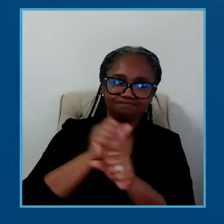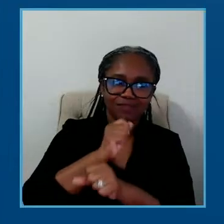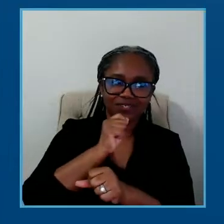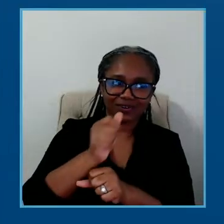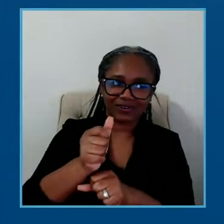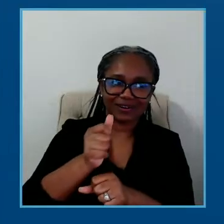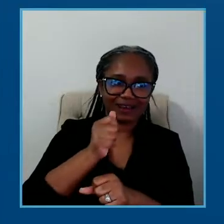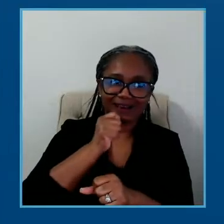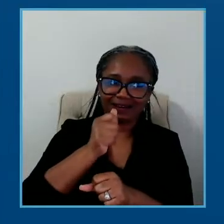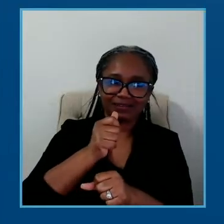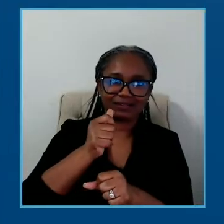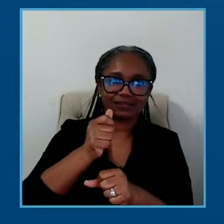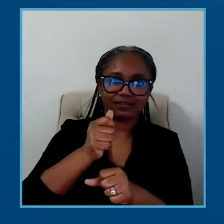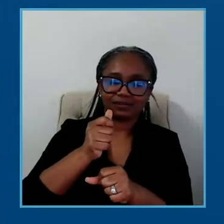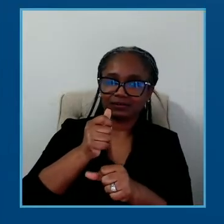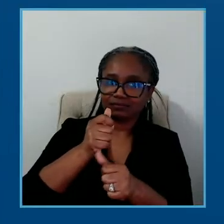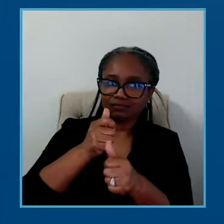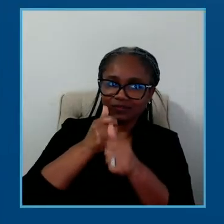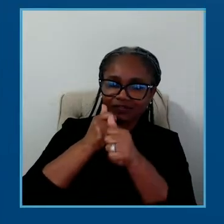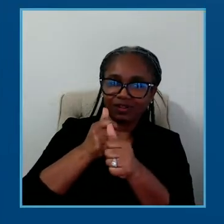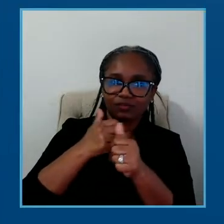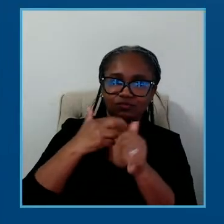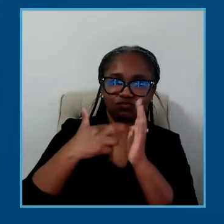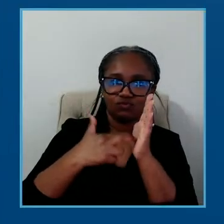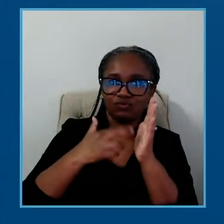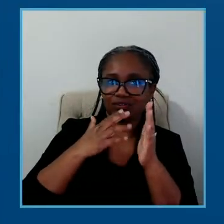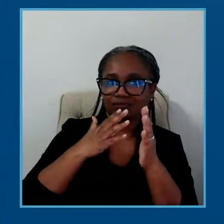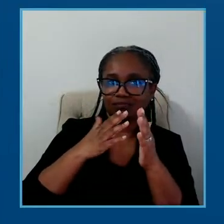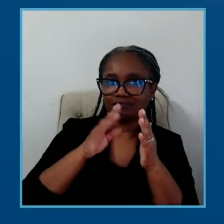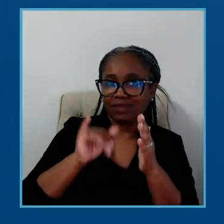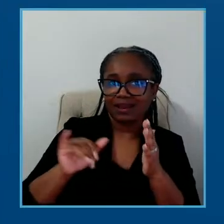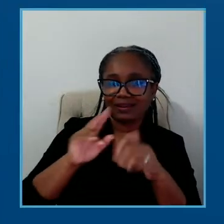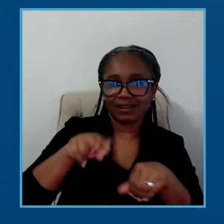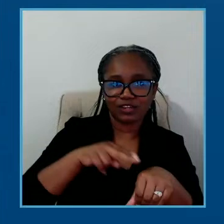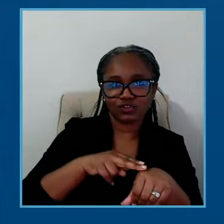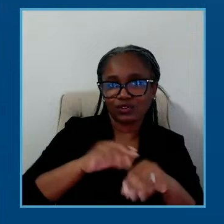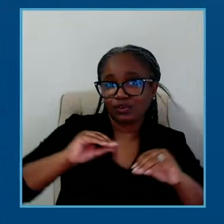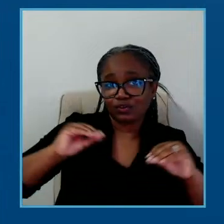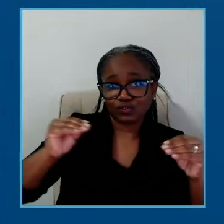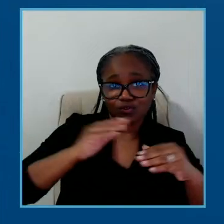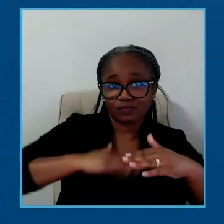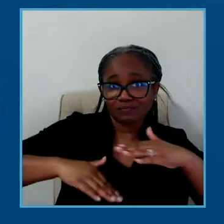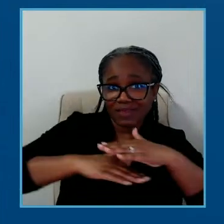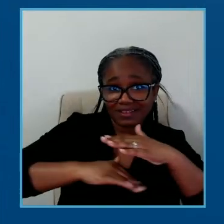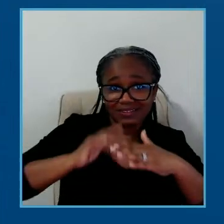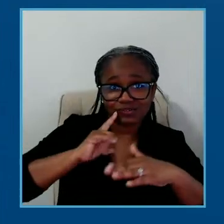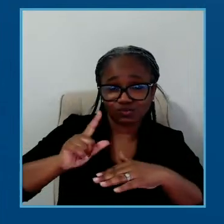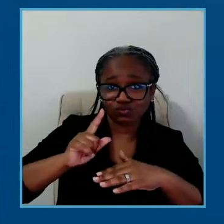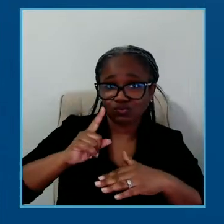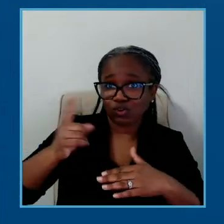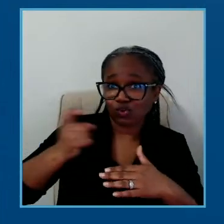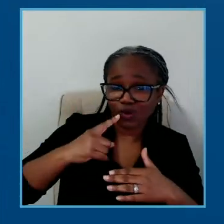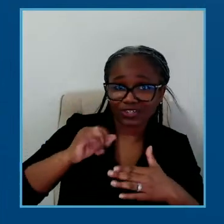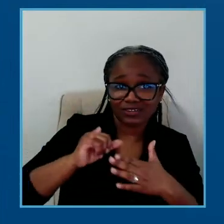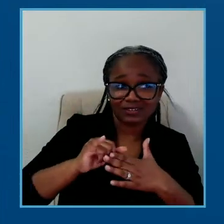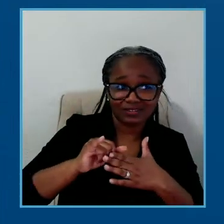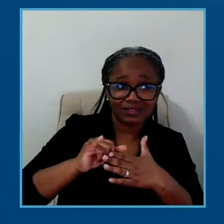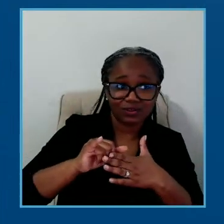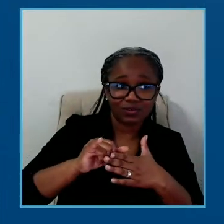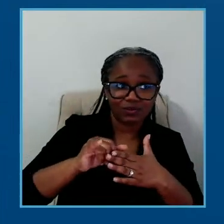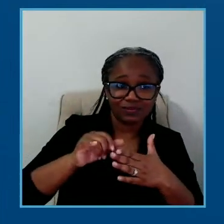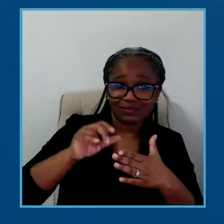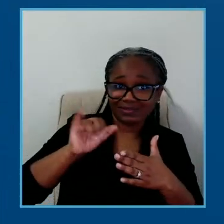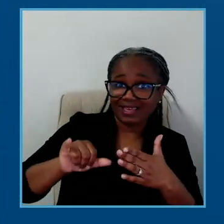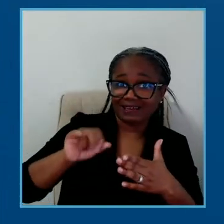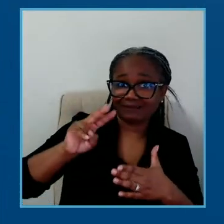try and revive those rules after the fact. There is no basis to the question that the credentials of Vice Chair Kenyatta is at